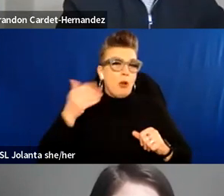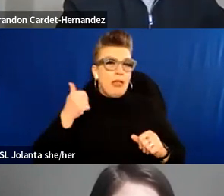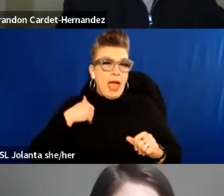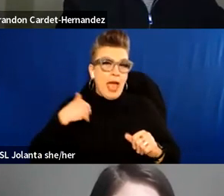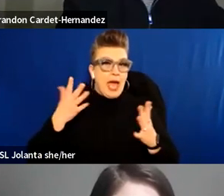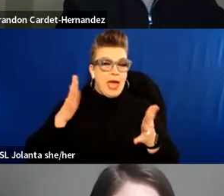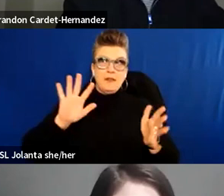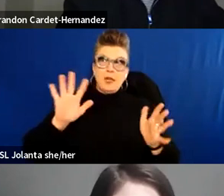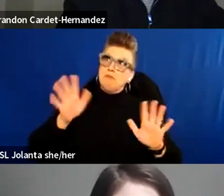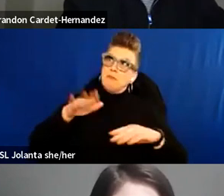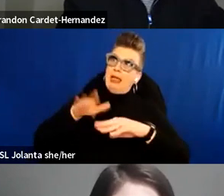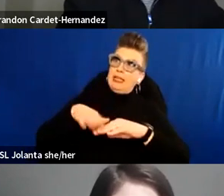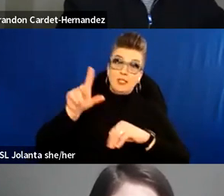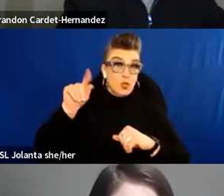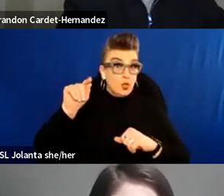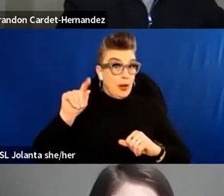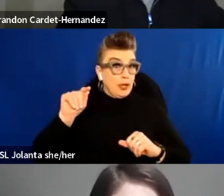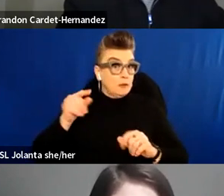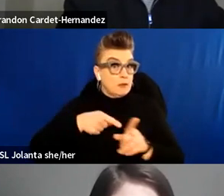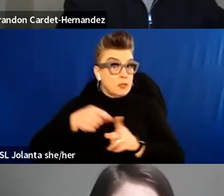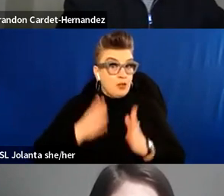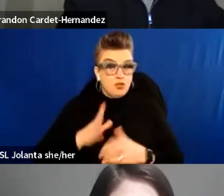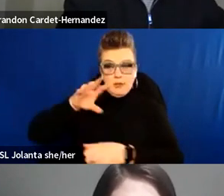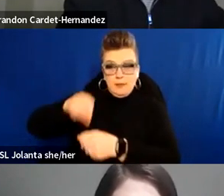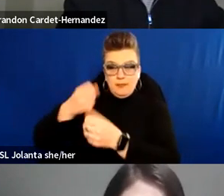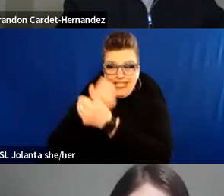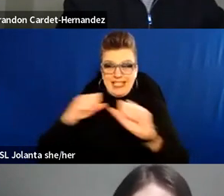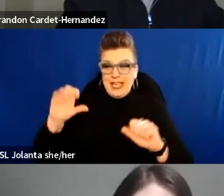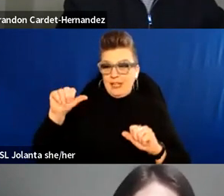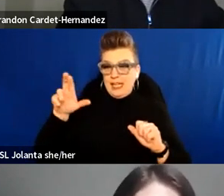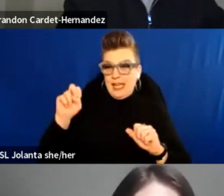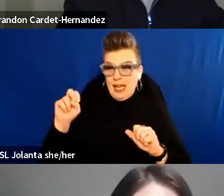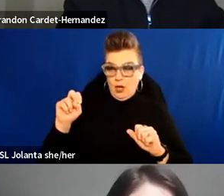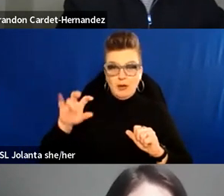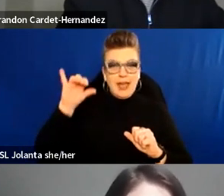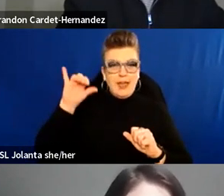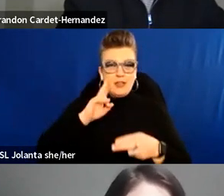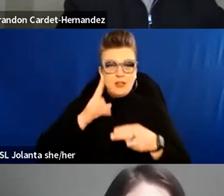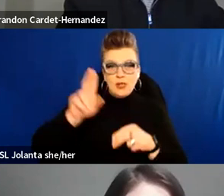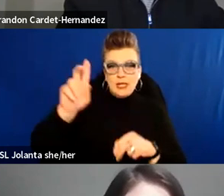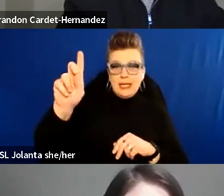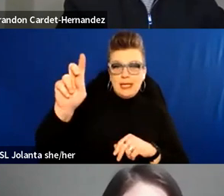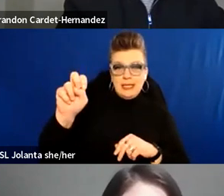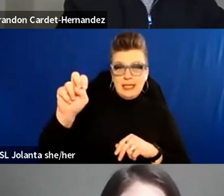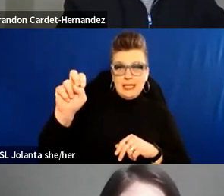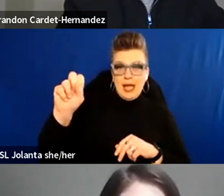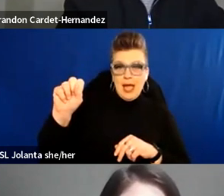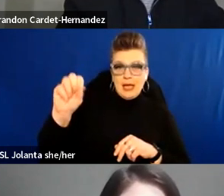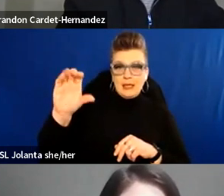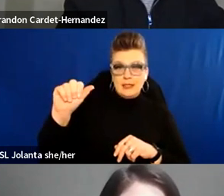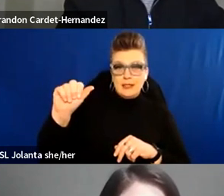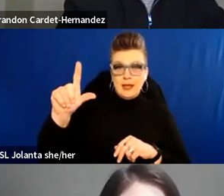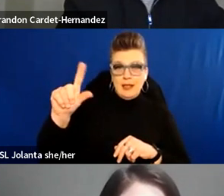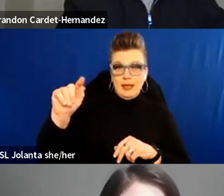specialists involved in the safety care training which is on the de-escalation trainer for boston public schools we also